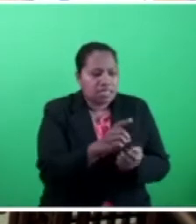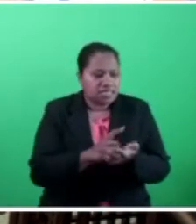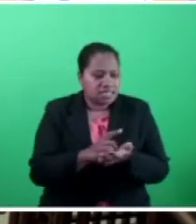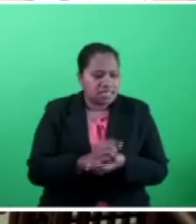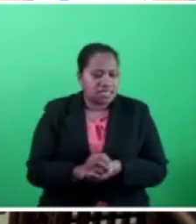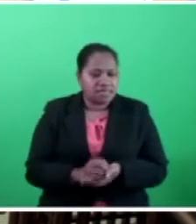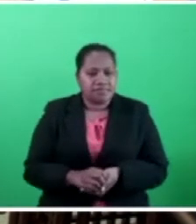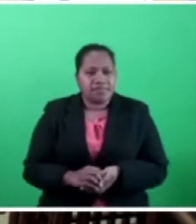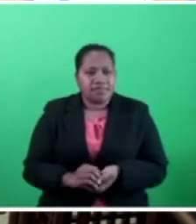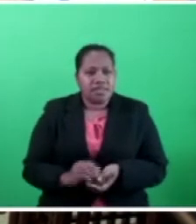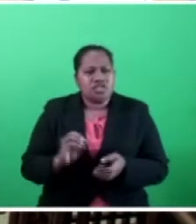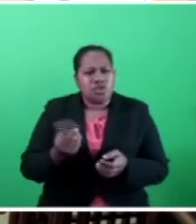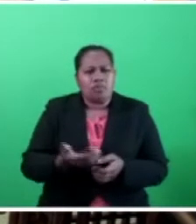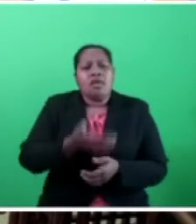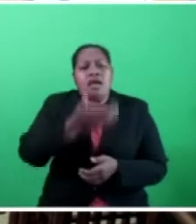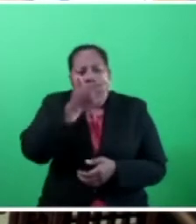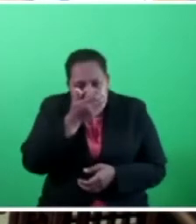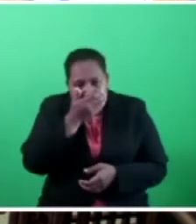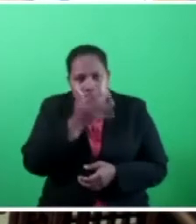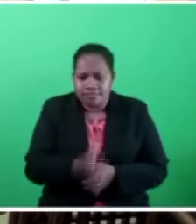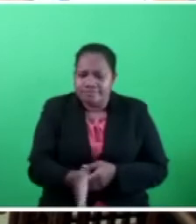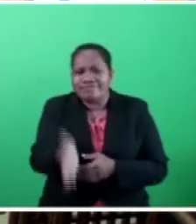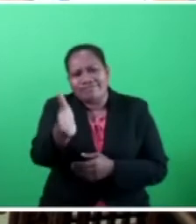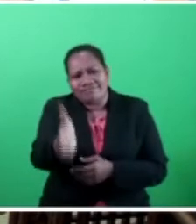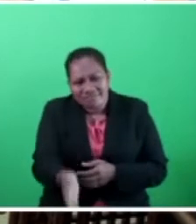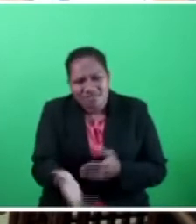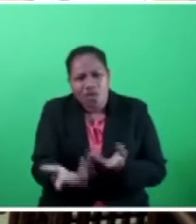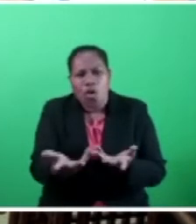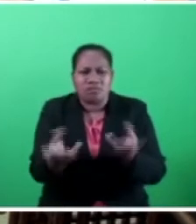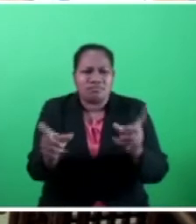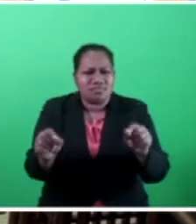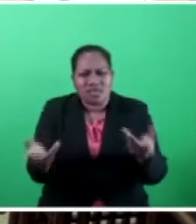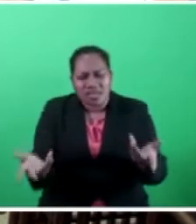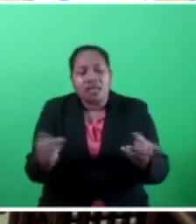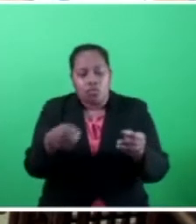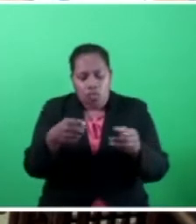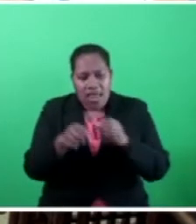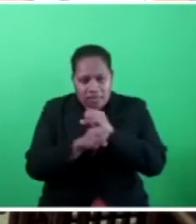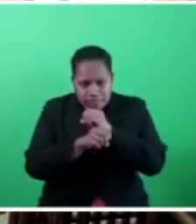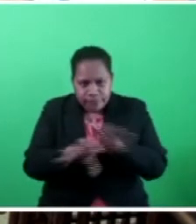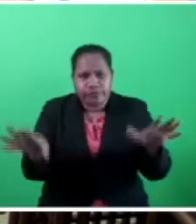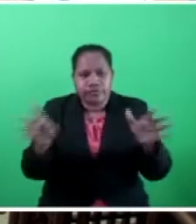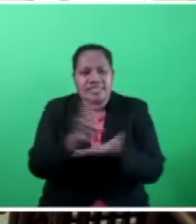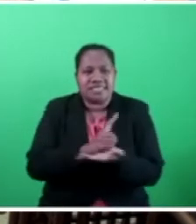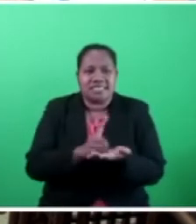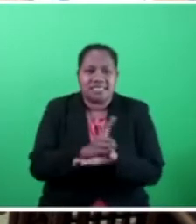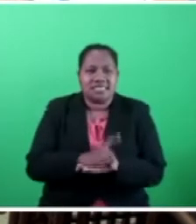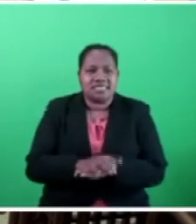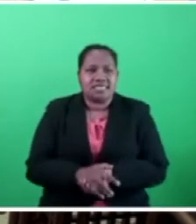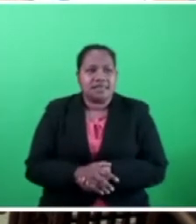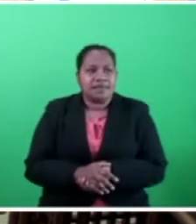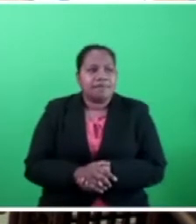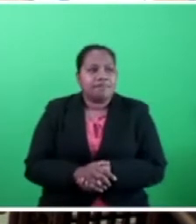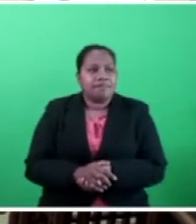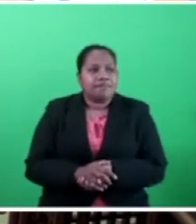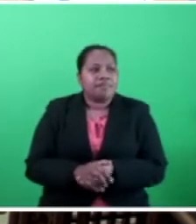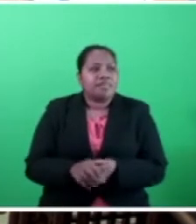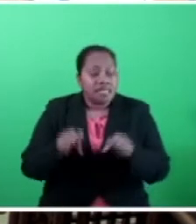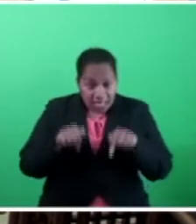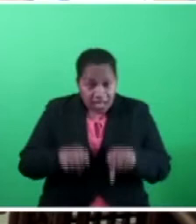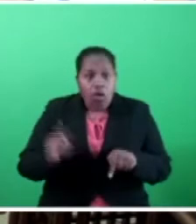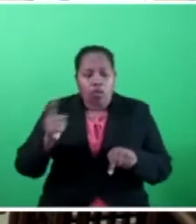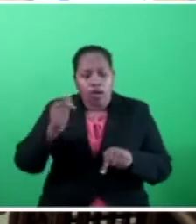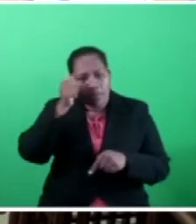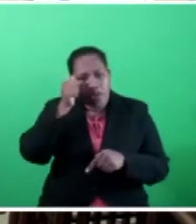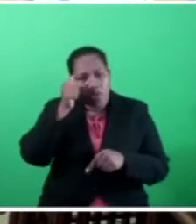repeat, zero evidence that this disease can be spread through the air. This is what we know so far. This is a